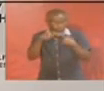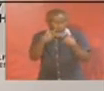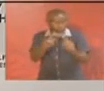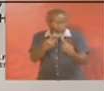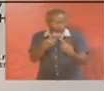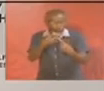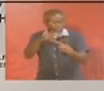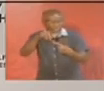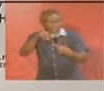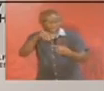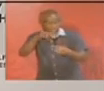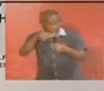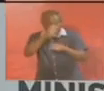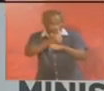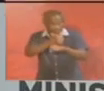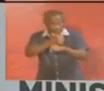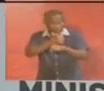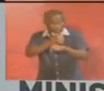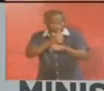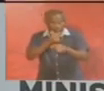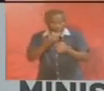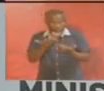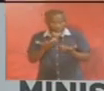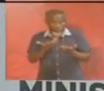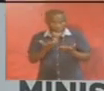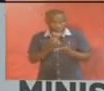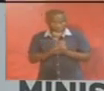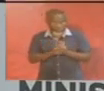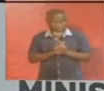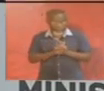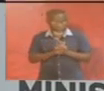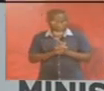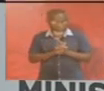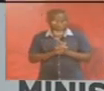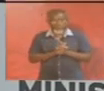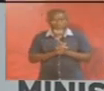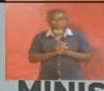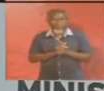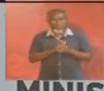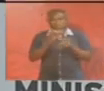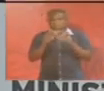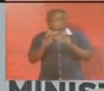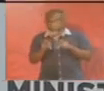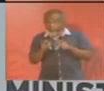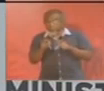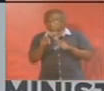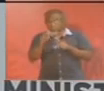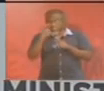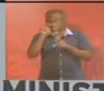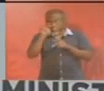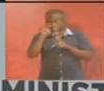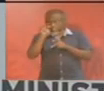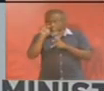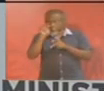Okay, so with regards to your second question, so persons in the NCD clinic, as you know, we are looking at persons over